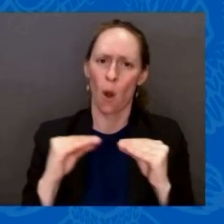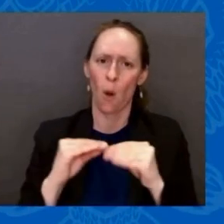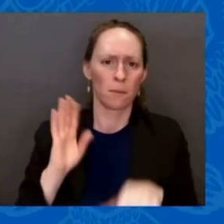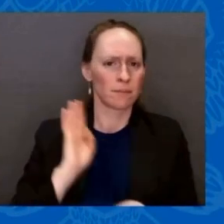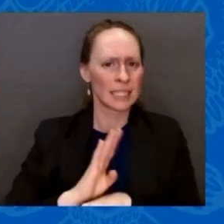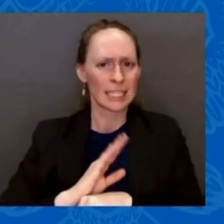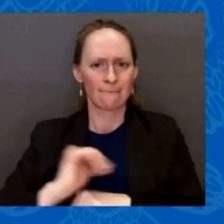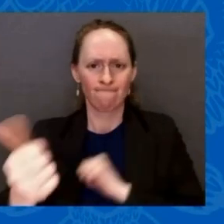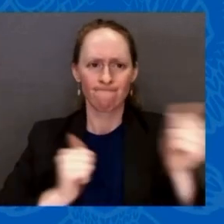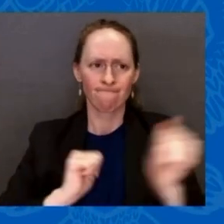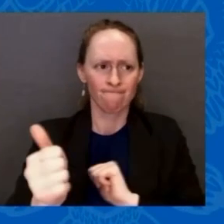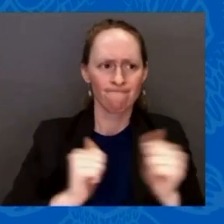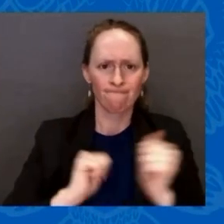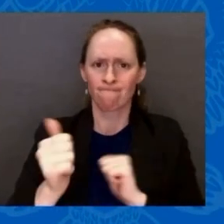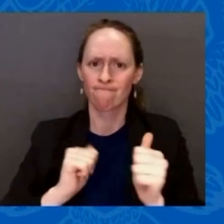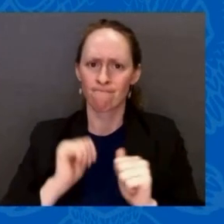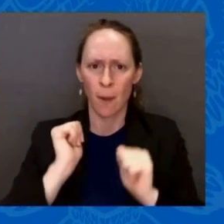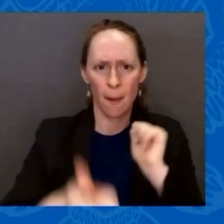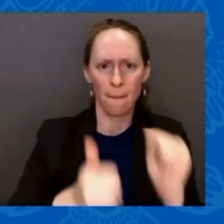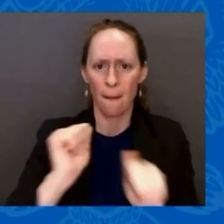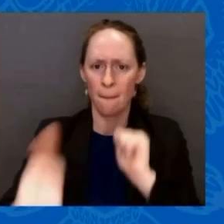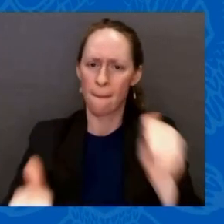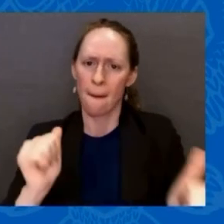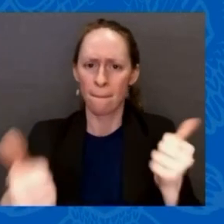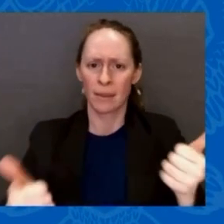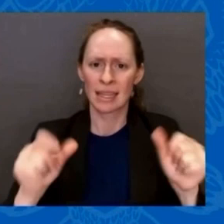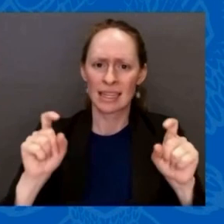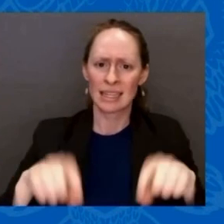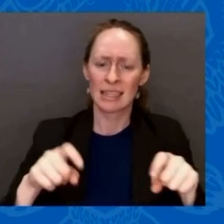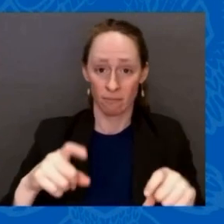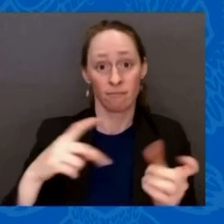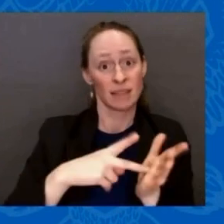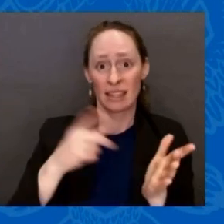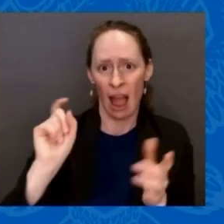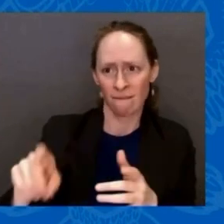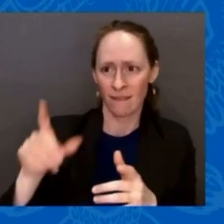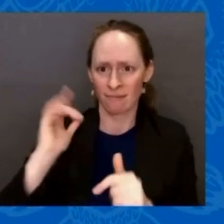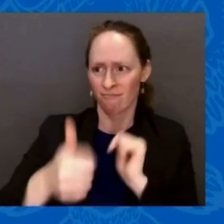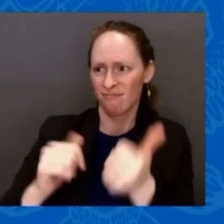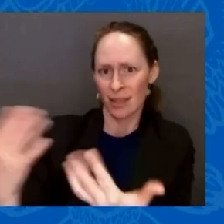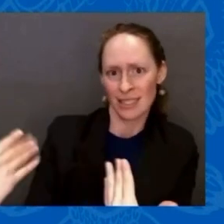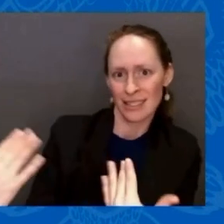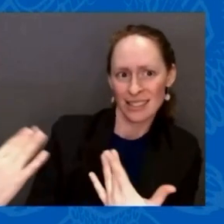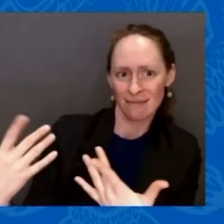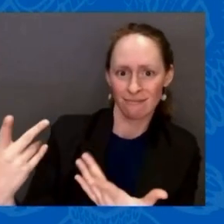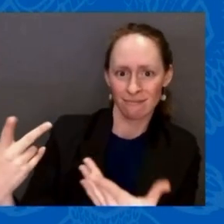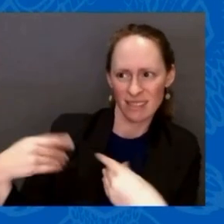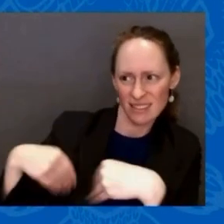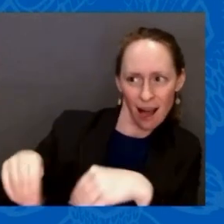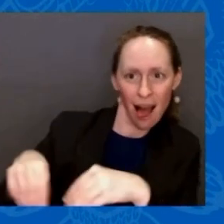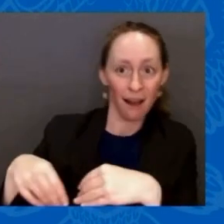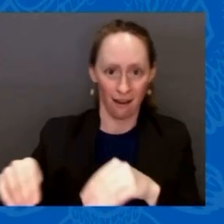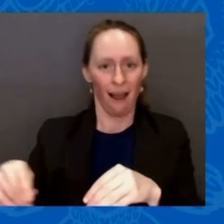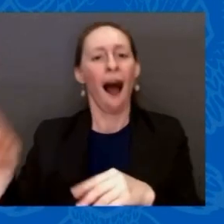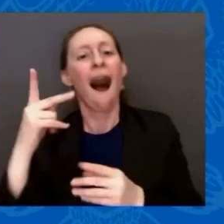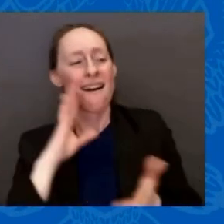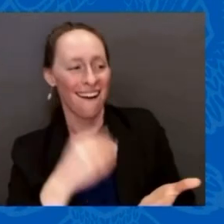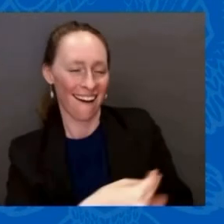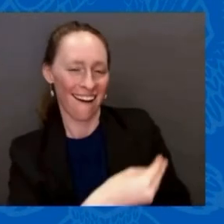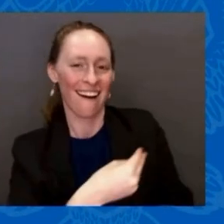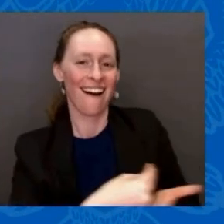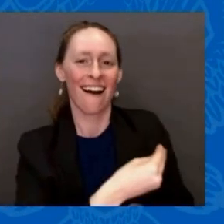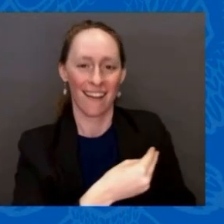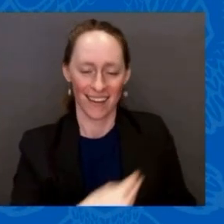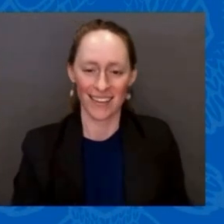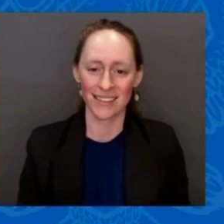workers. Some of you business people here know that well. But under the trickle-down economic theory,